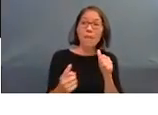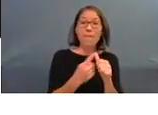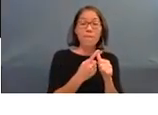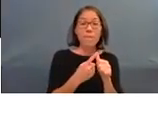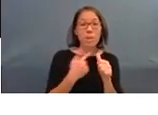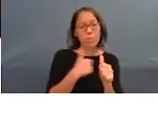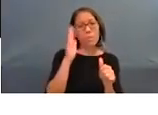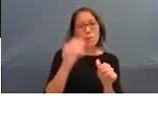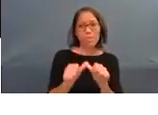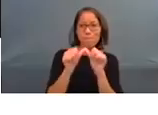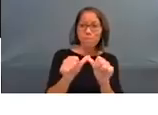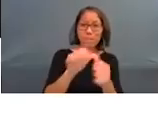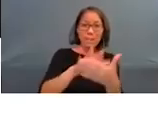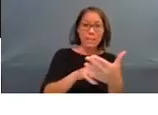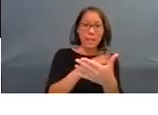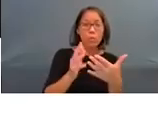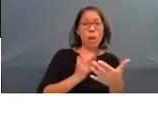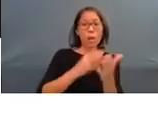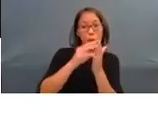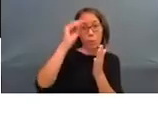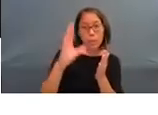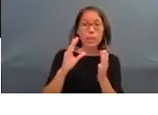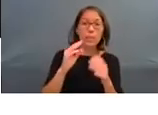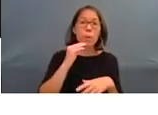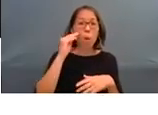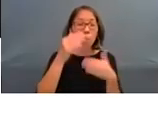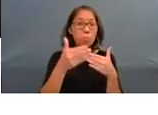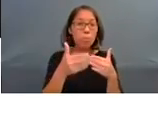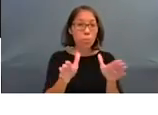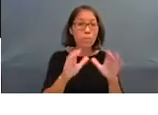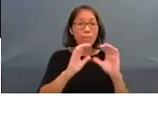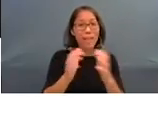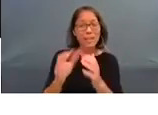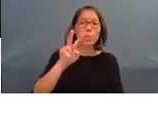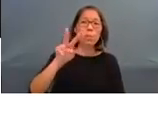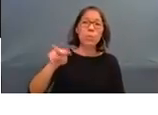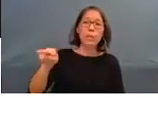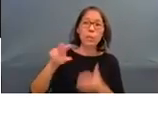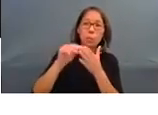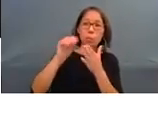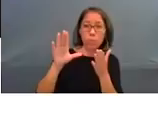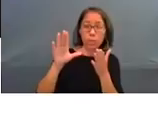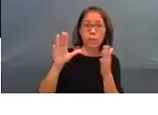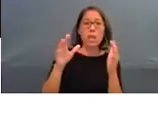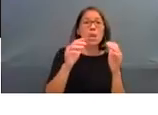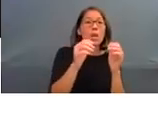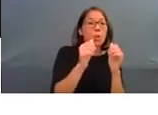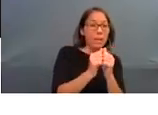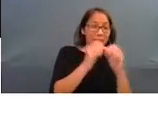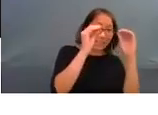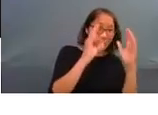we'll continue to schedule our students into homeroom classes of 22 students with both a teacher and an educational